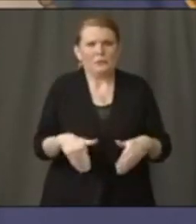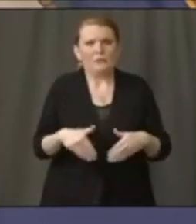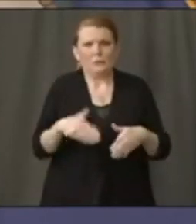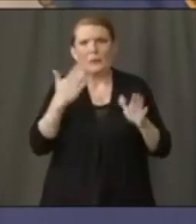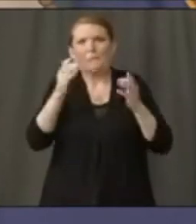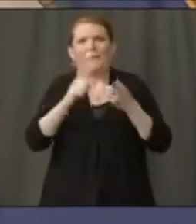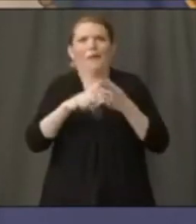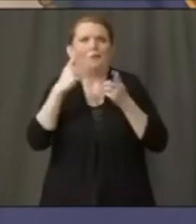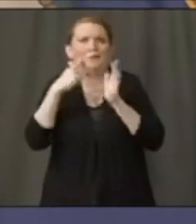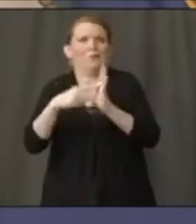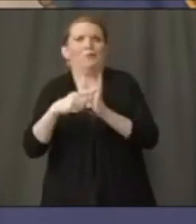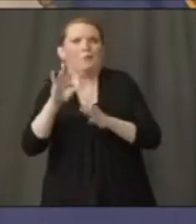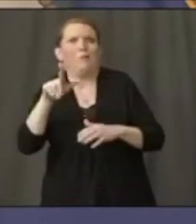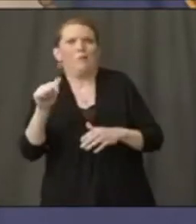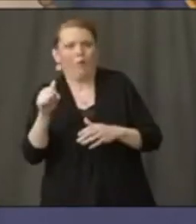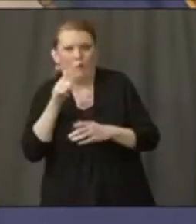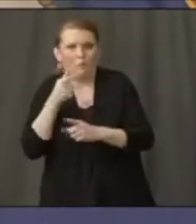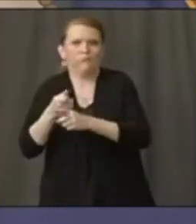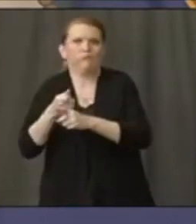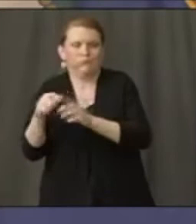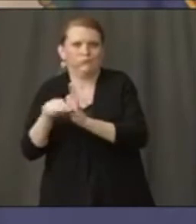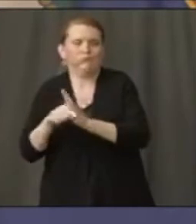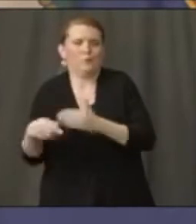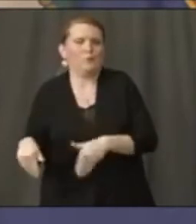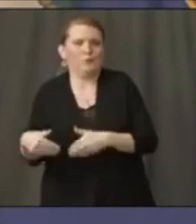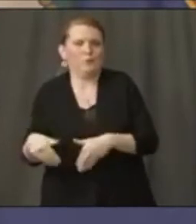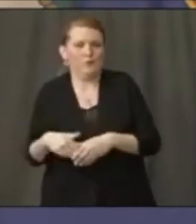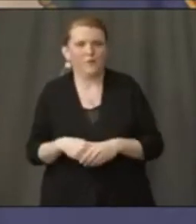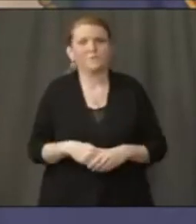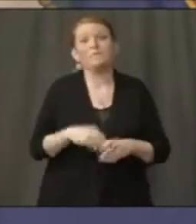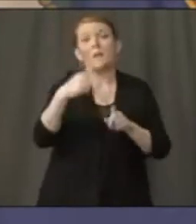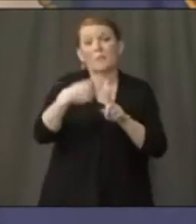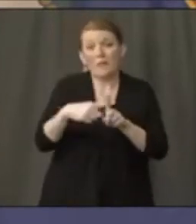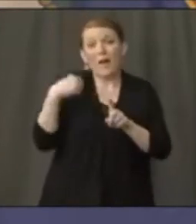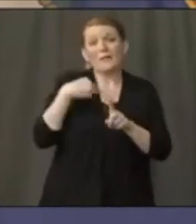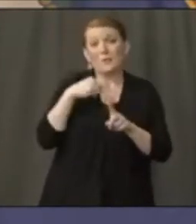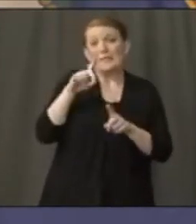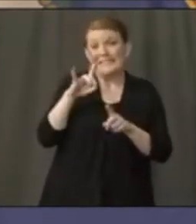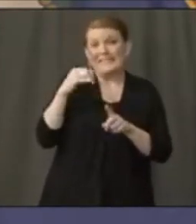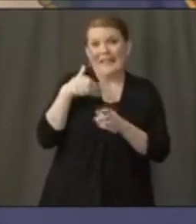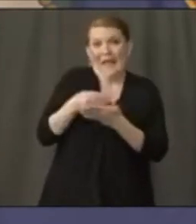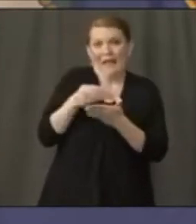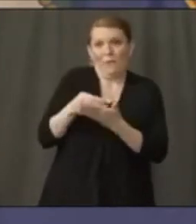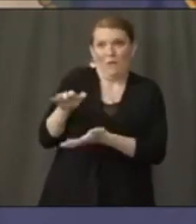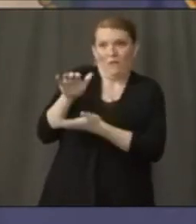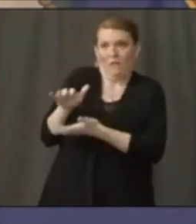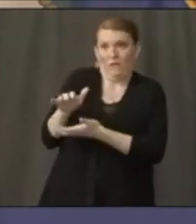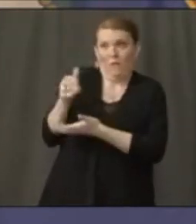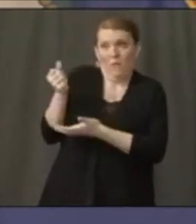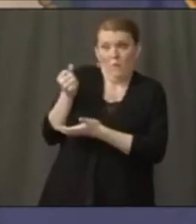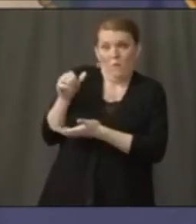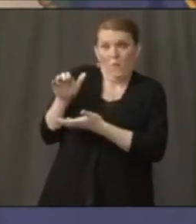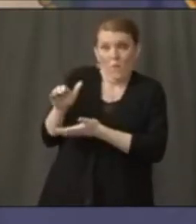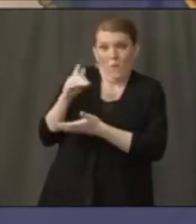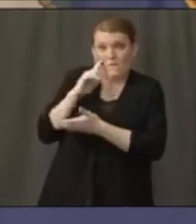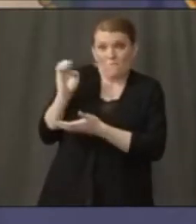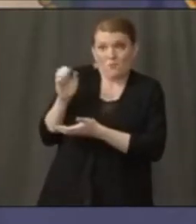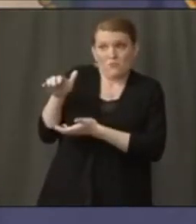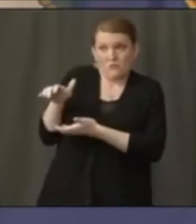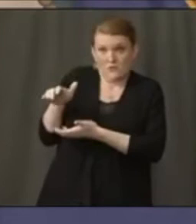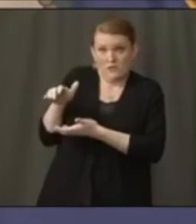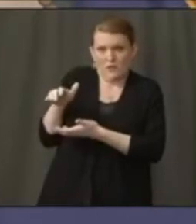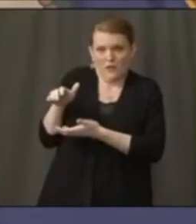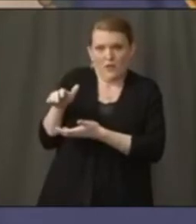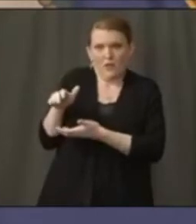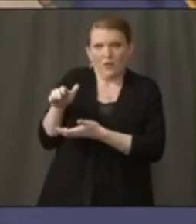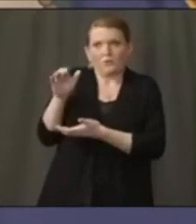fund, which represented, 12 or 13% of our overall budget. That didn't put us at the top of the